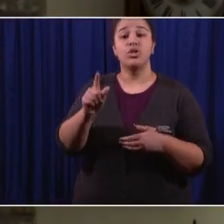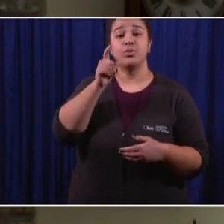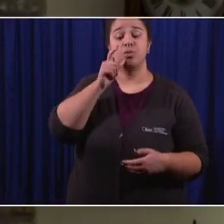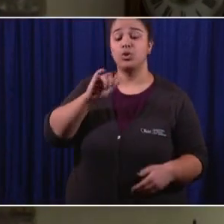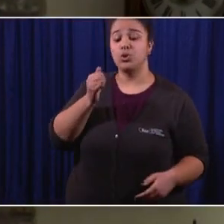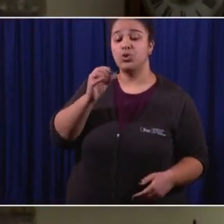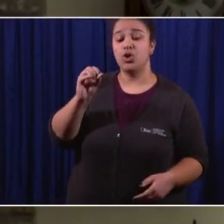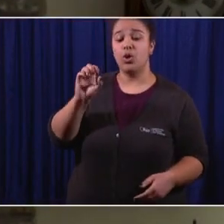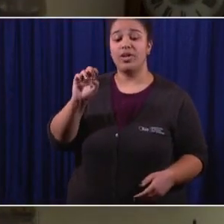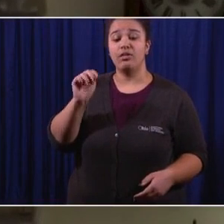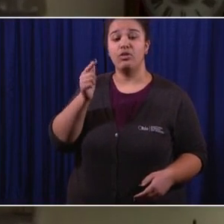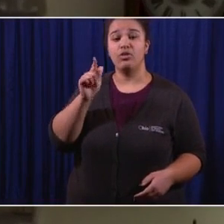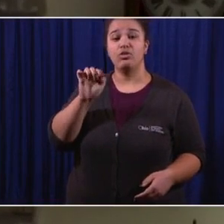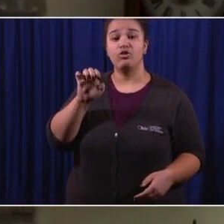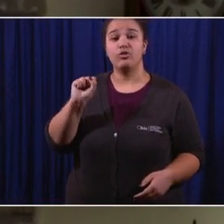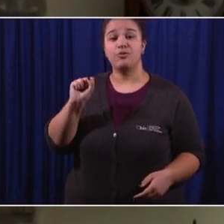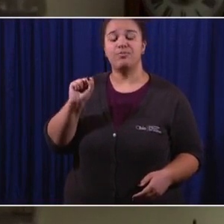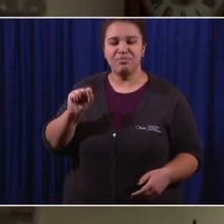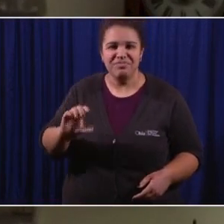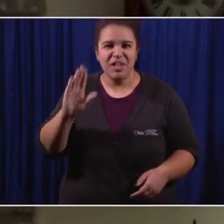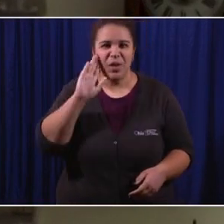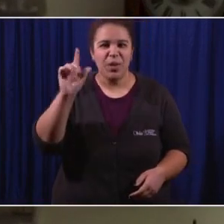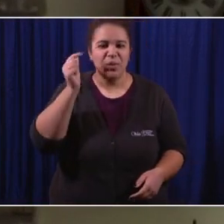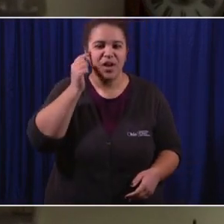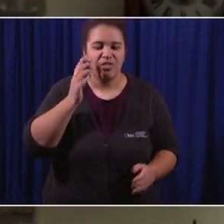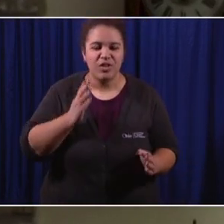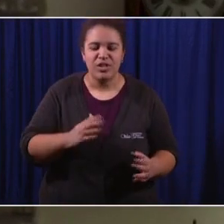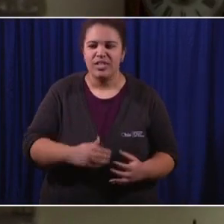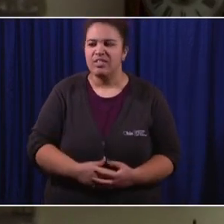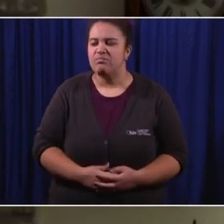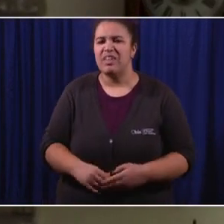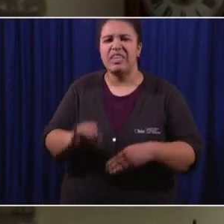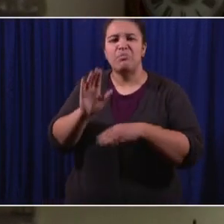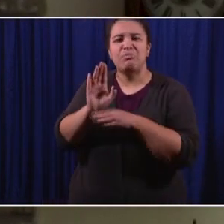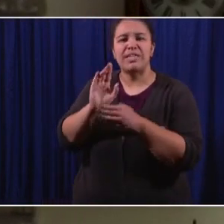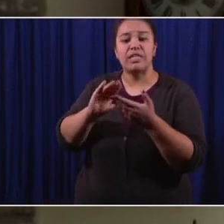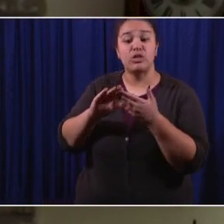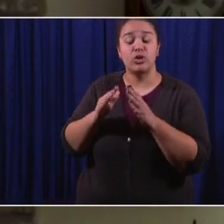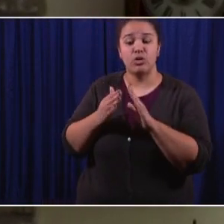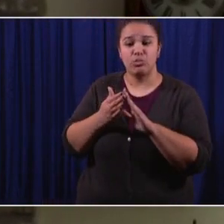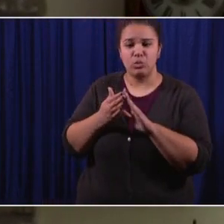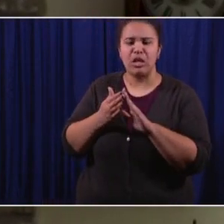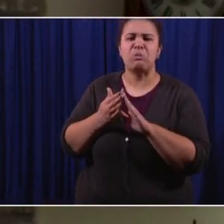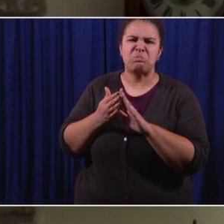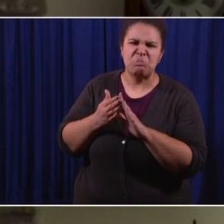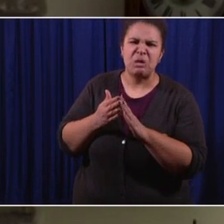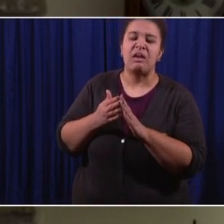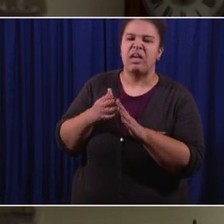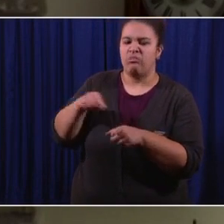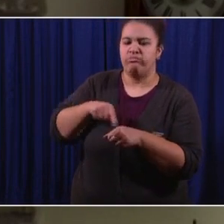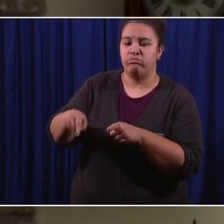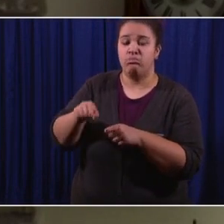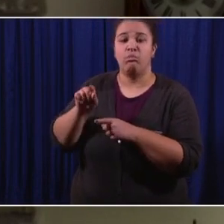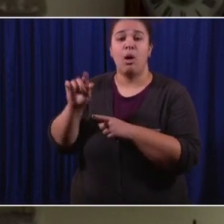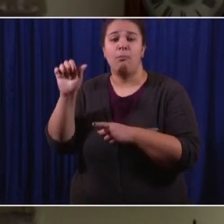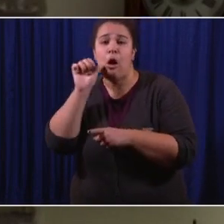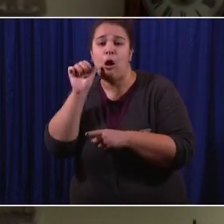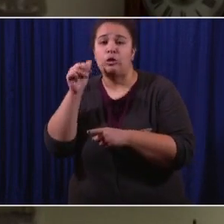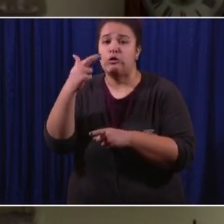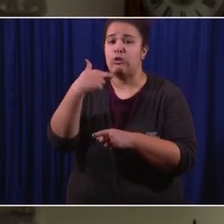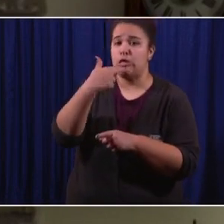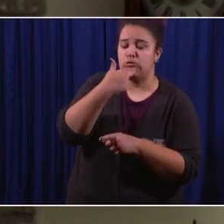Joe? Hi. Many in our business community, particularly bars and restaurants, continue to say